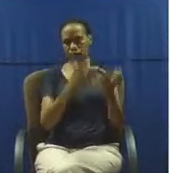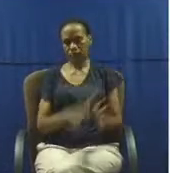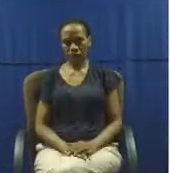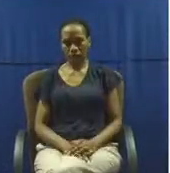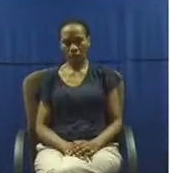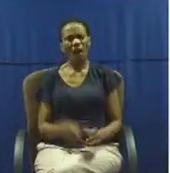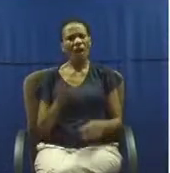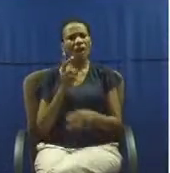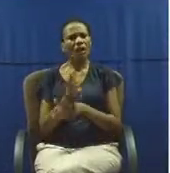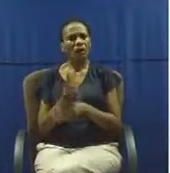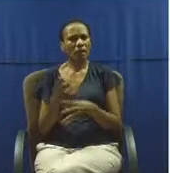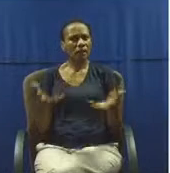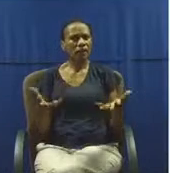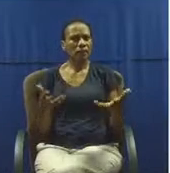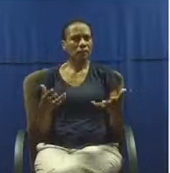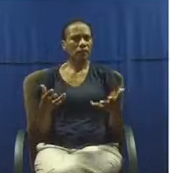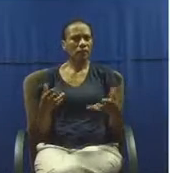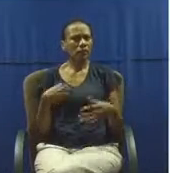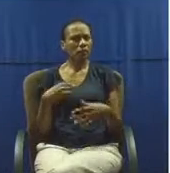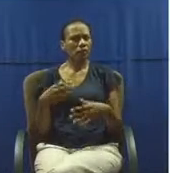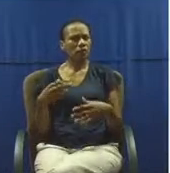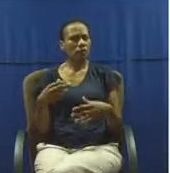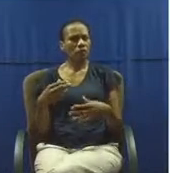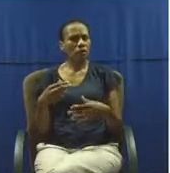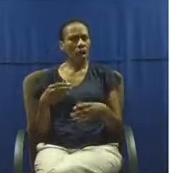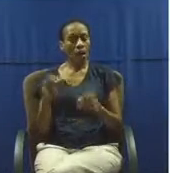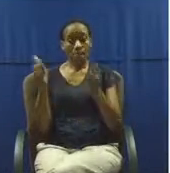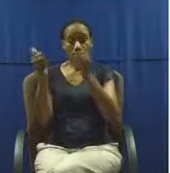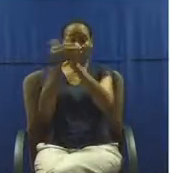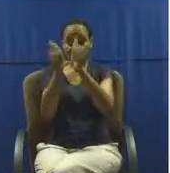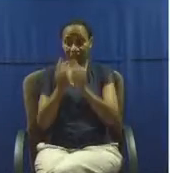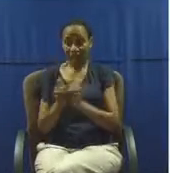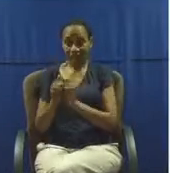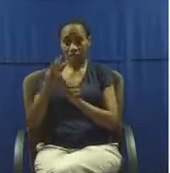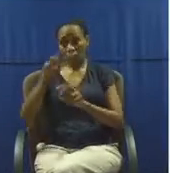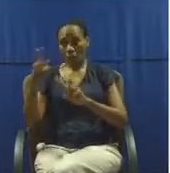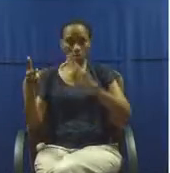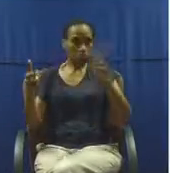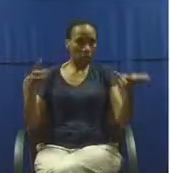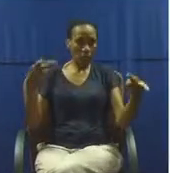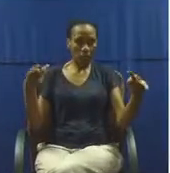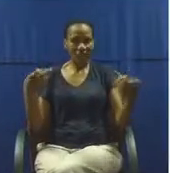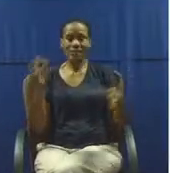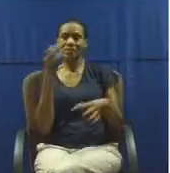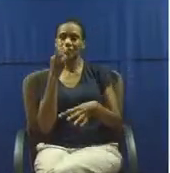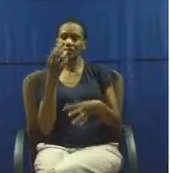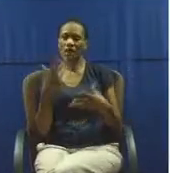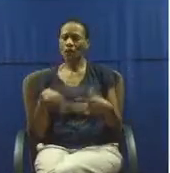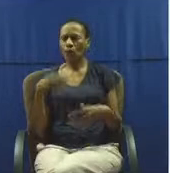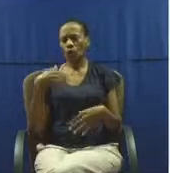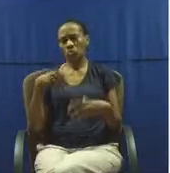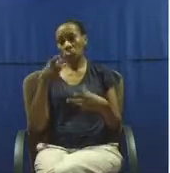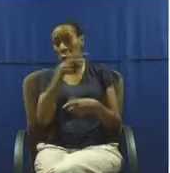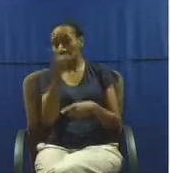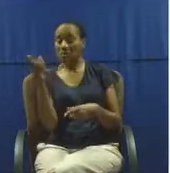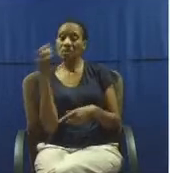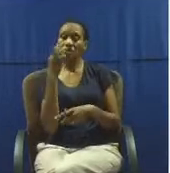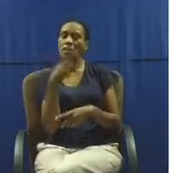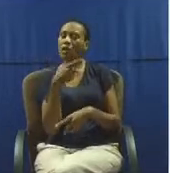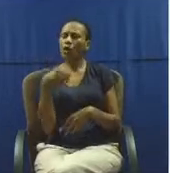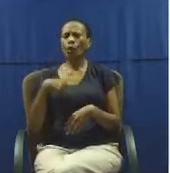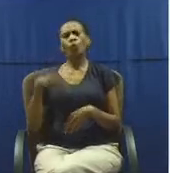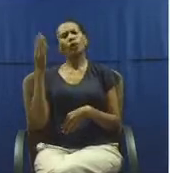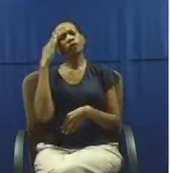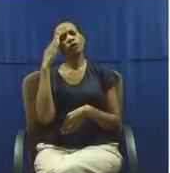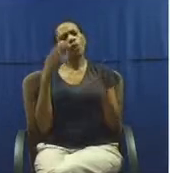say, about partnering with other players, where other players say, we know the challenges that Dinel is going